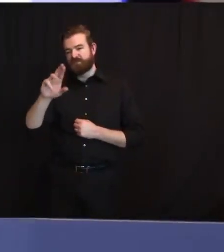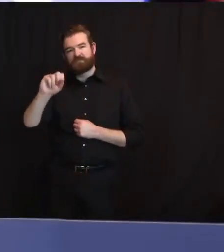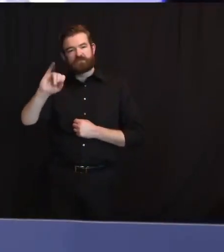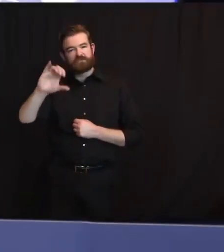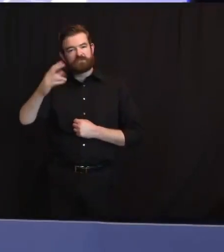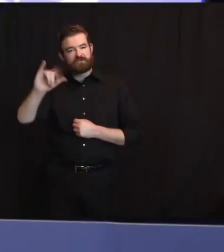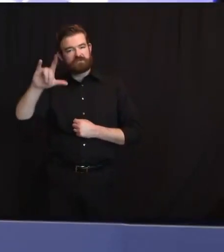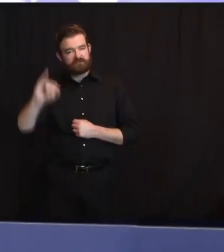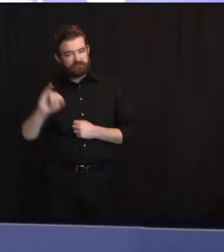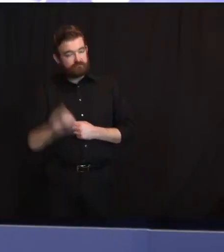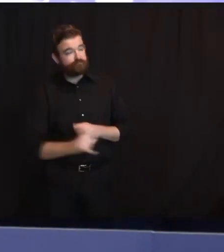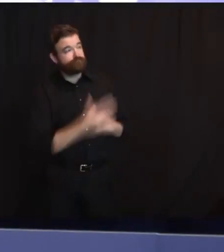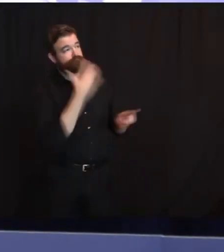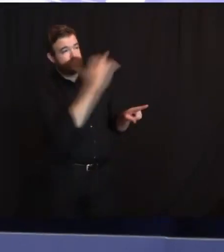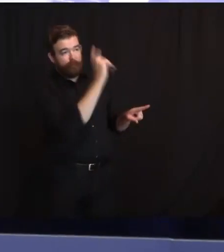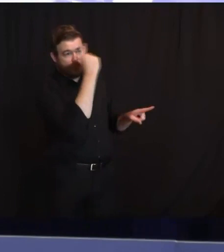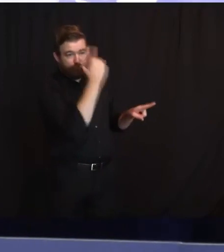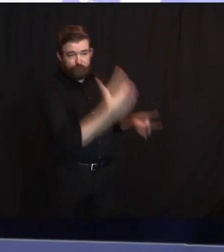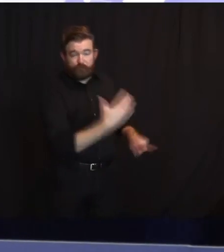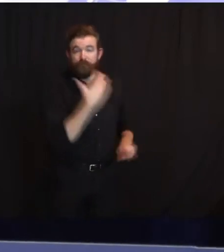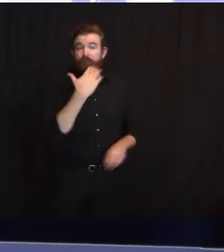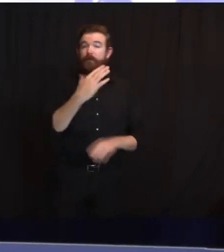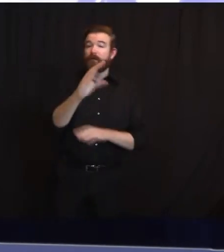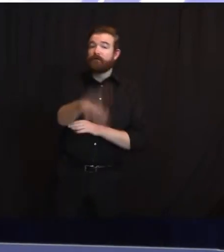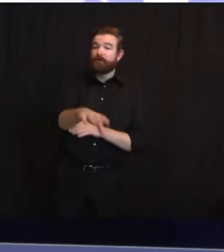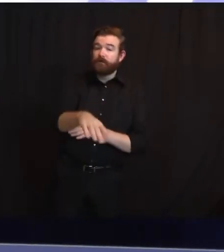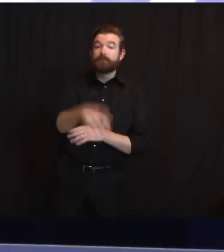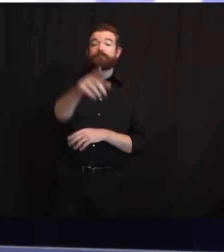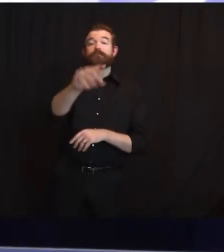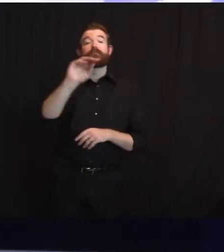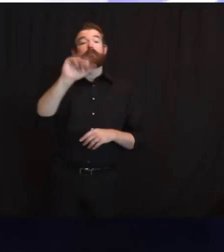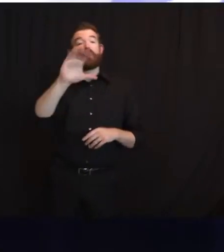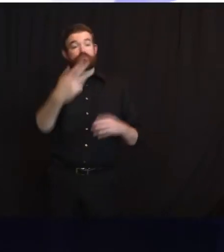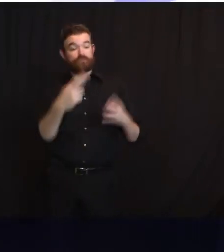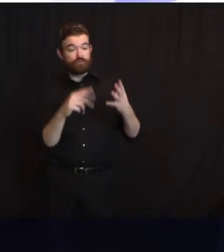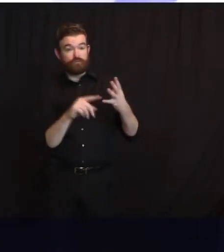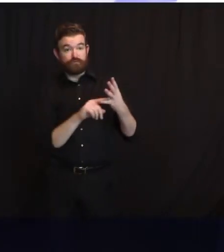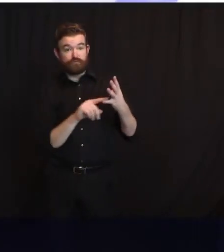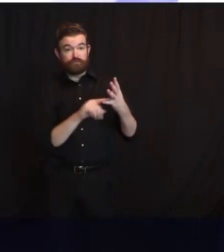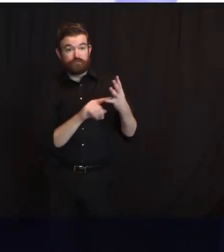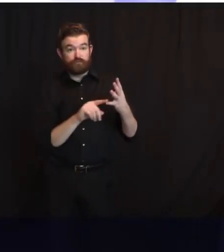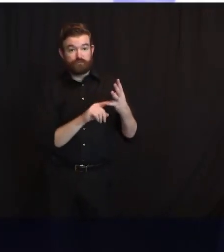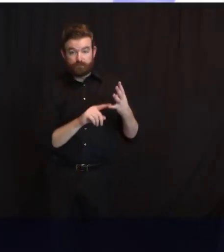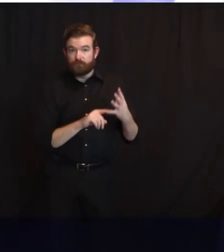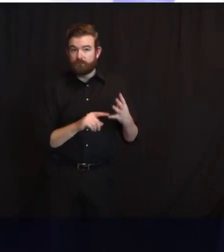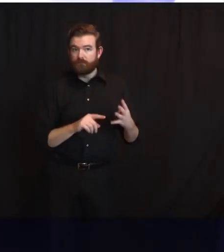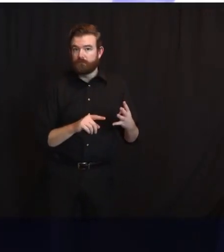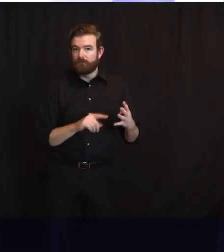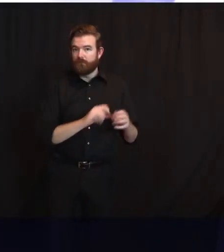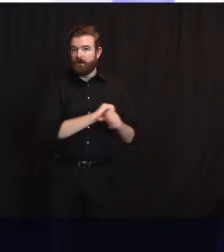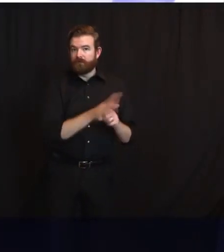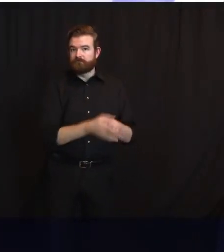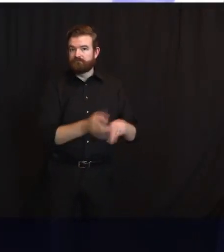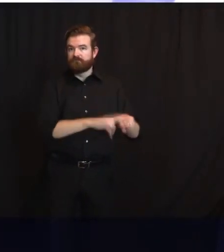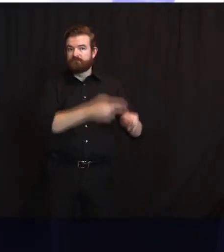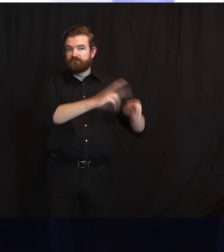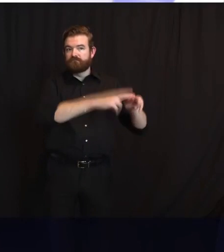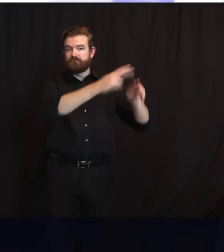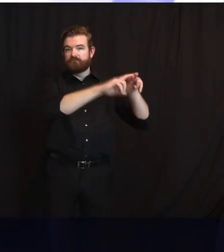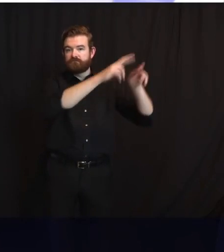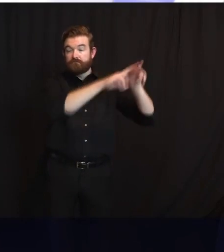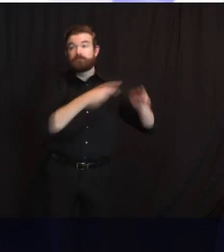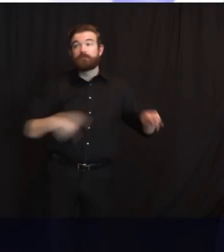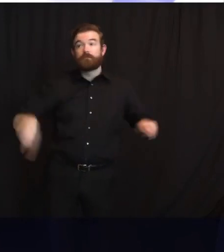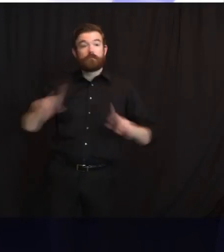afternoon. In late March, as COVID-19 cases continued to increase in our state, the department issued